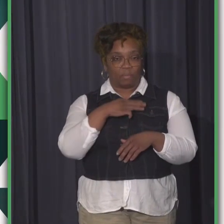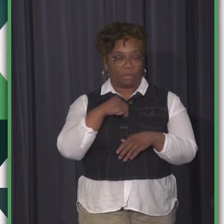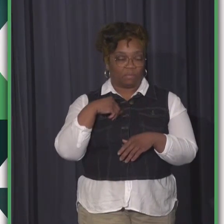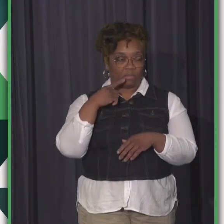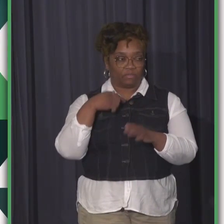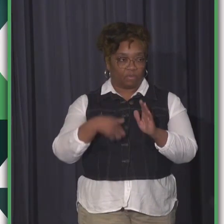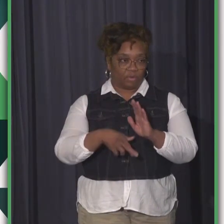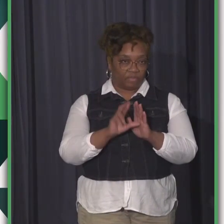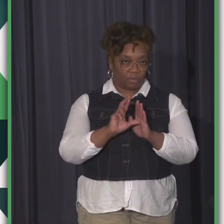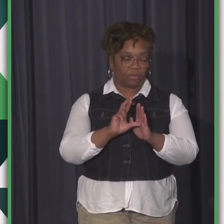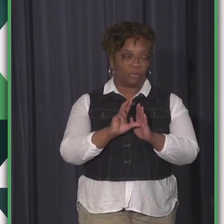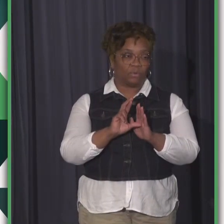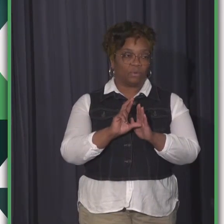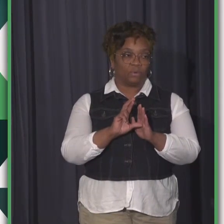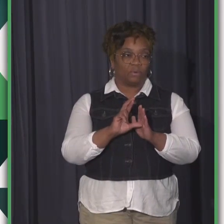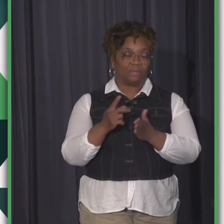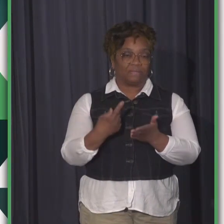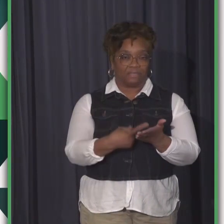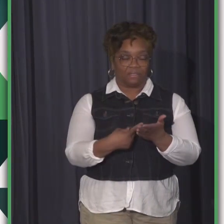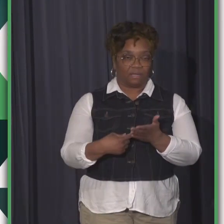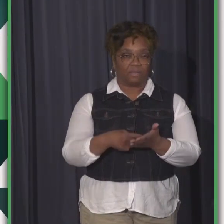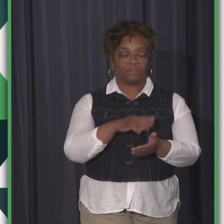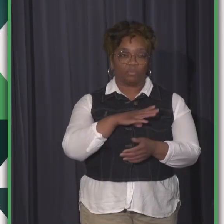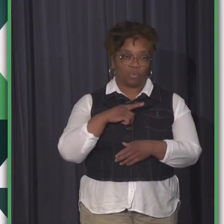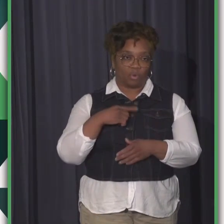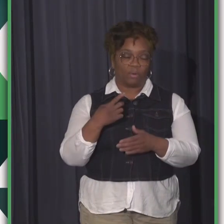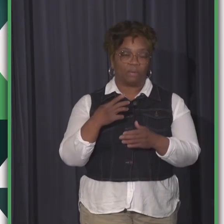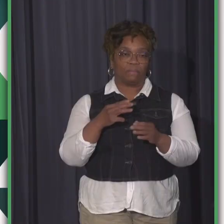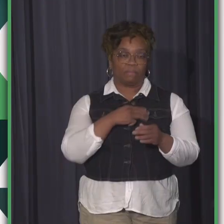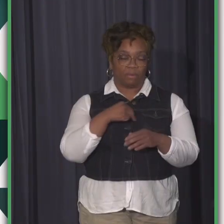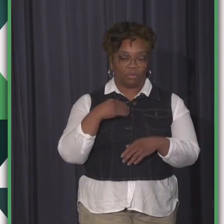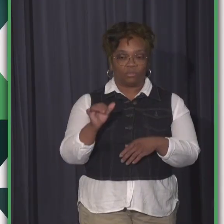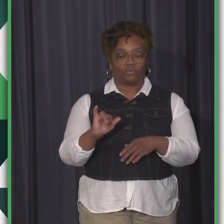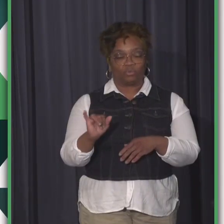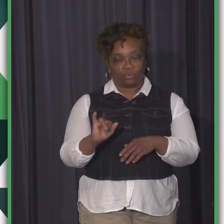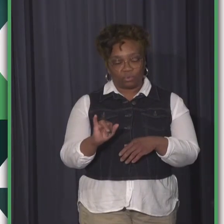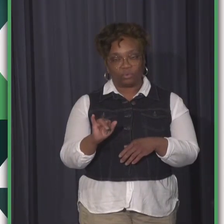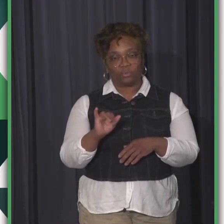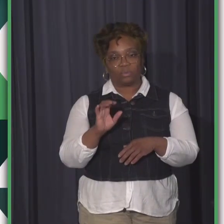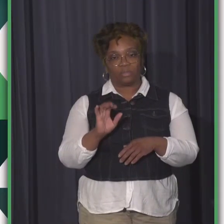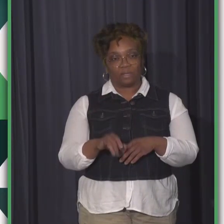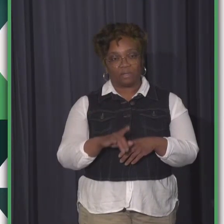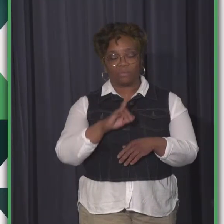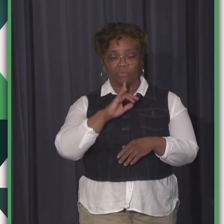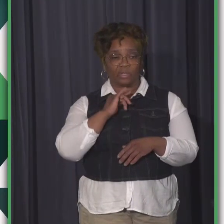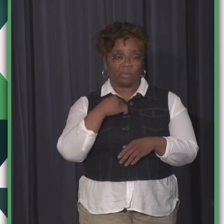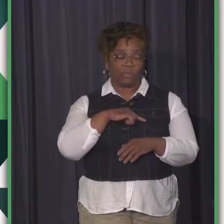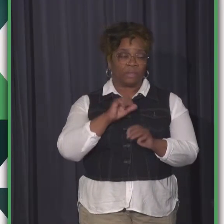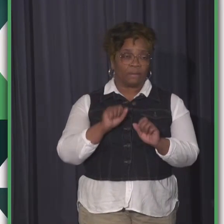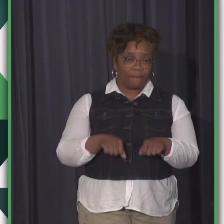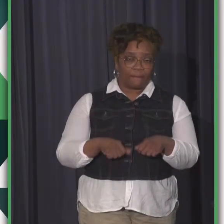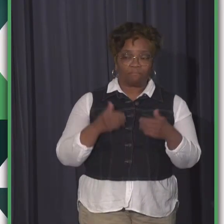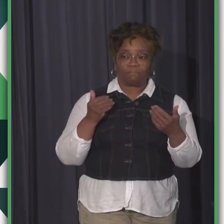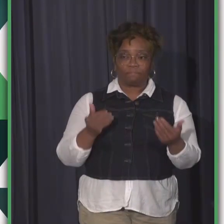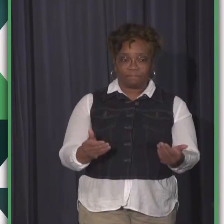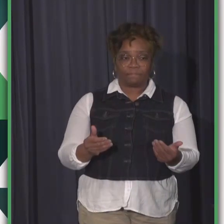review, and we've talked to numerous board members and seeing that this is something that is palatable